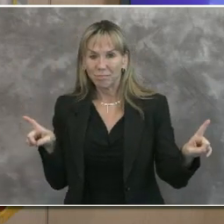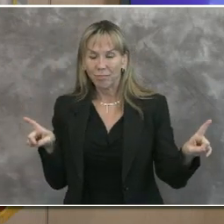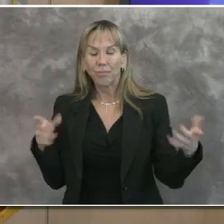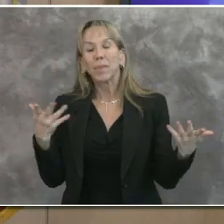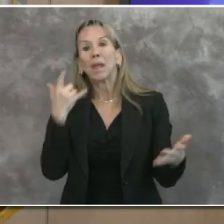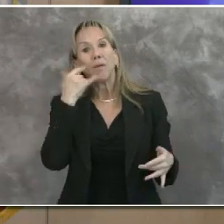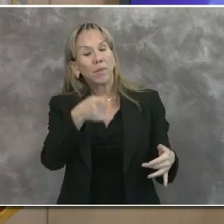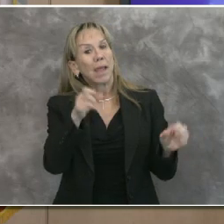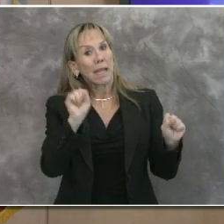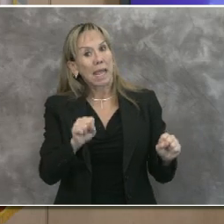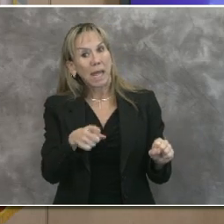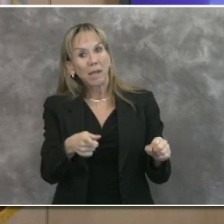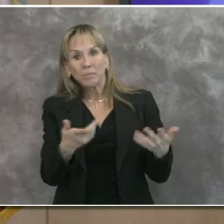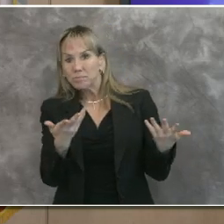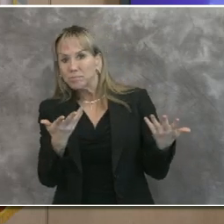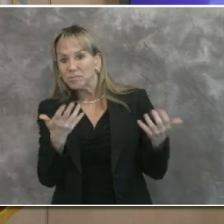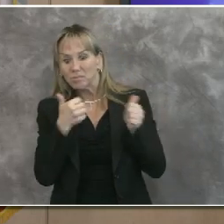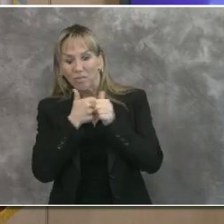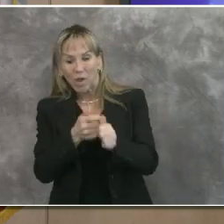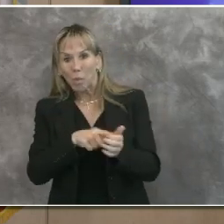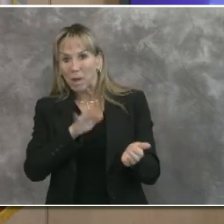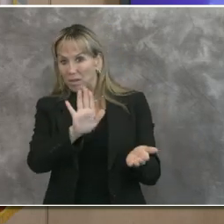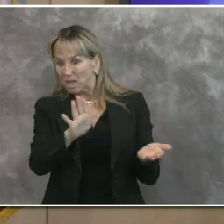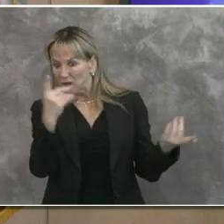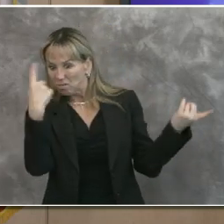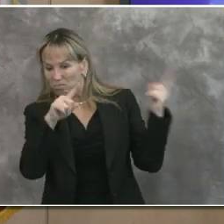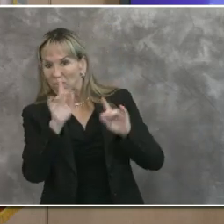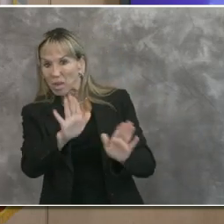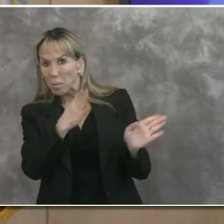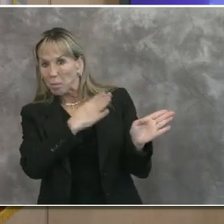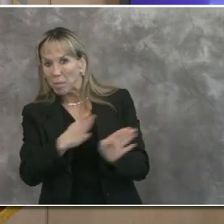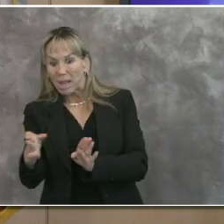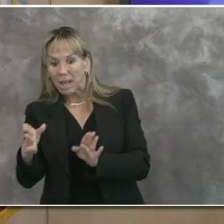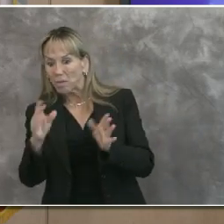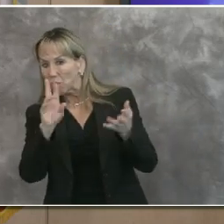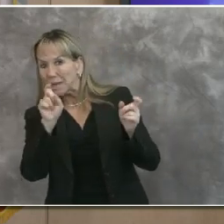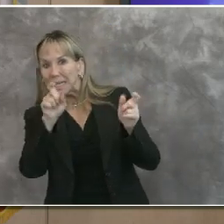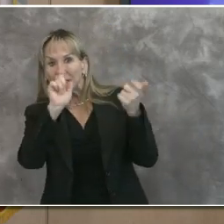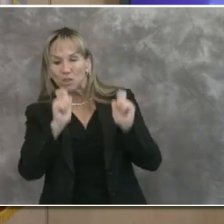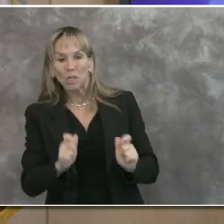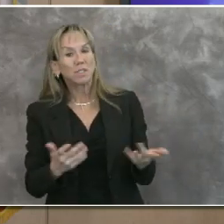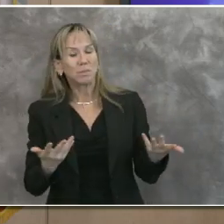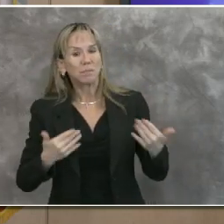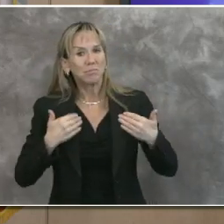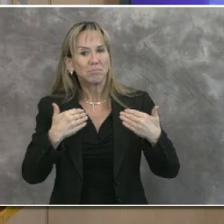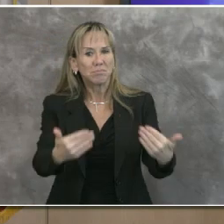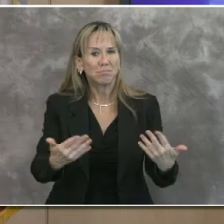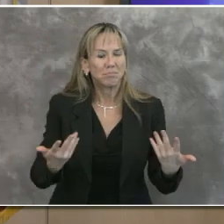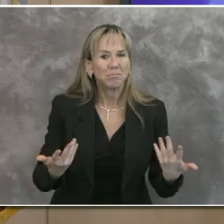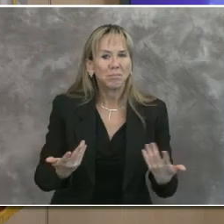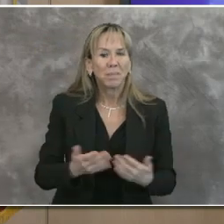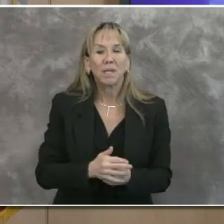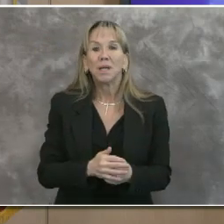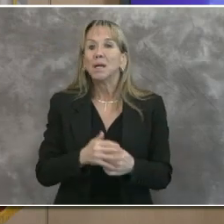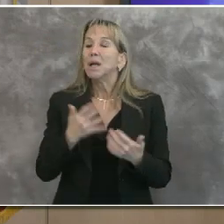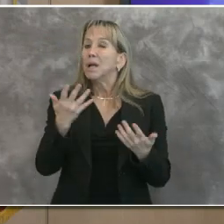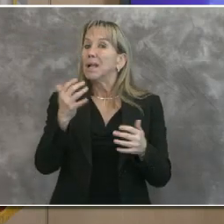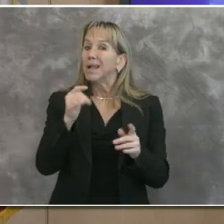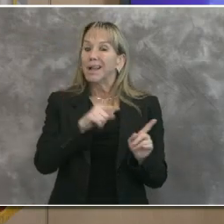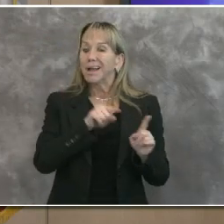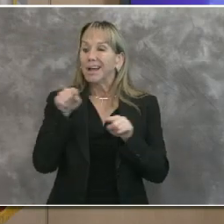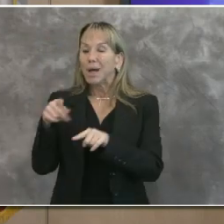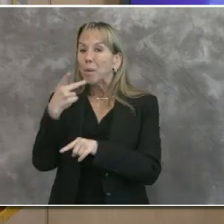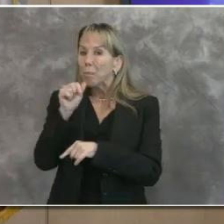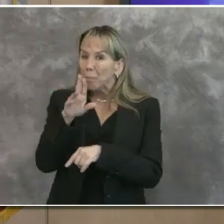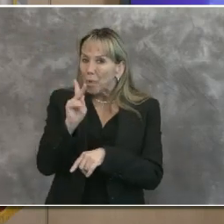the plans that they've written, then they're going to have to make adjustments to what they do. But I think as we move forward, you have a situation with parks where